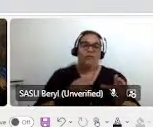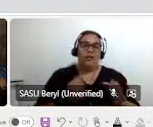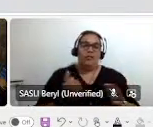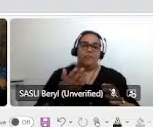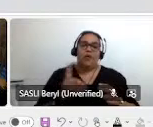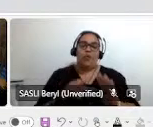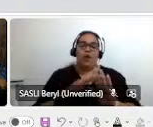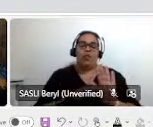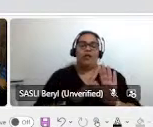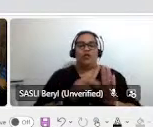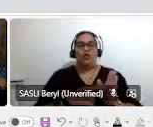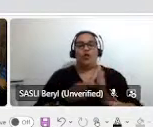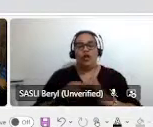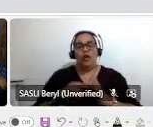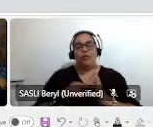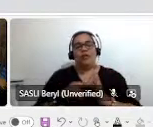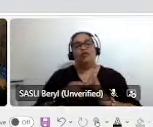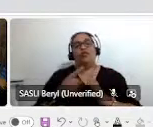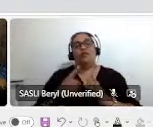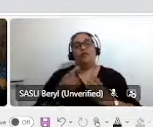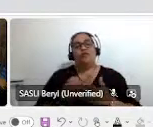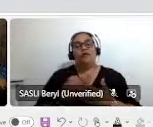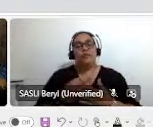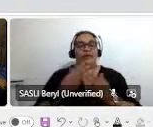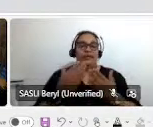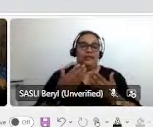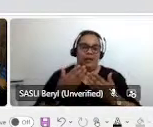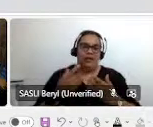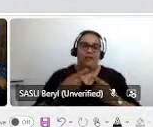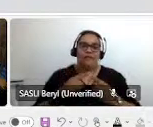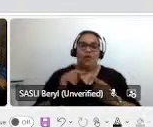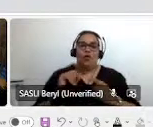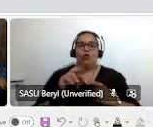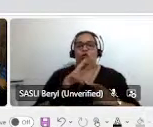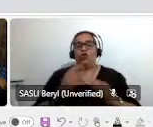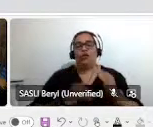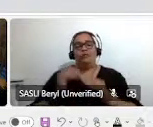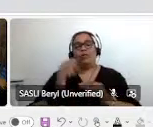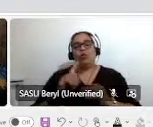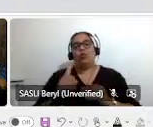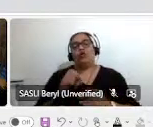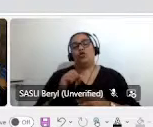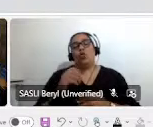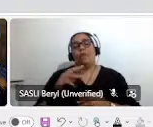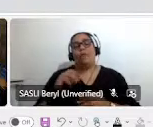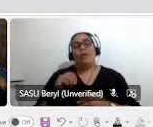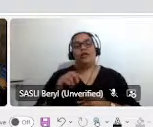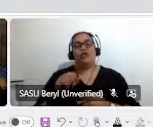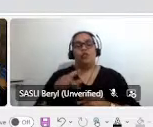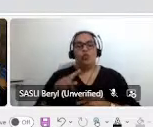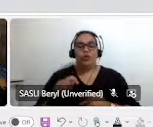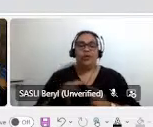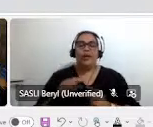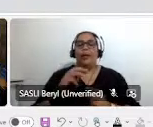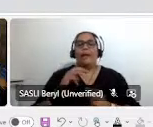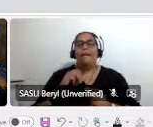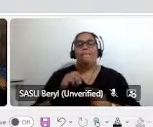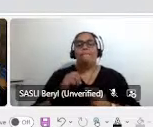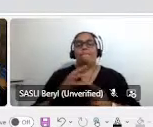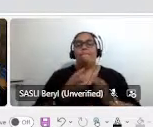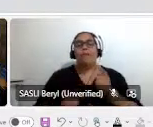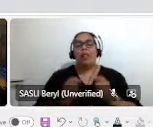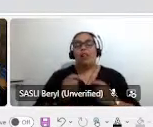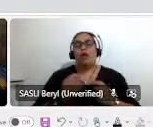a list of the recommendations of the feasibility study for the remodeling of the Schoemansport and Melkbos OPC